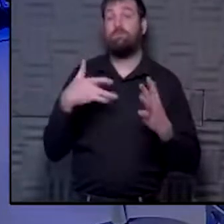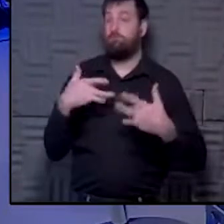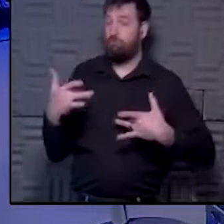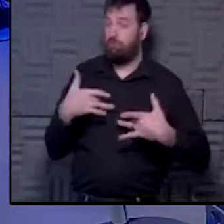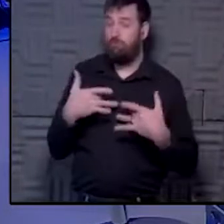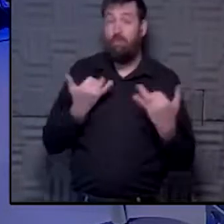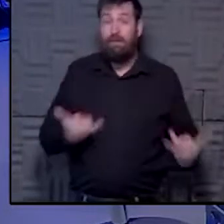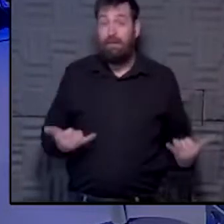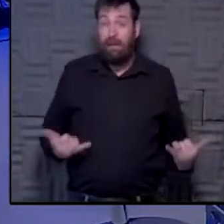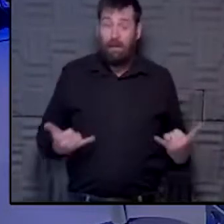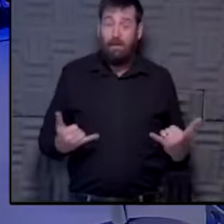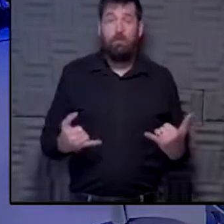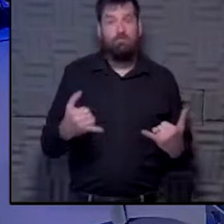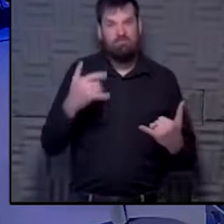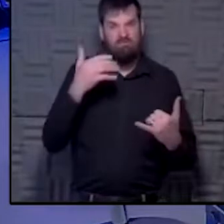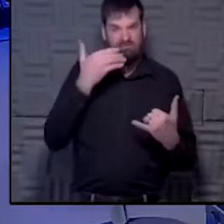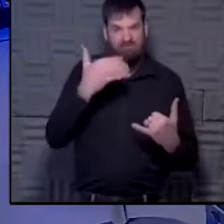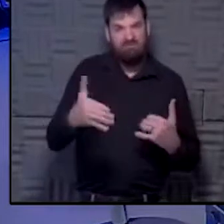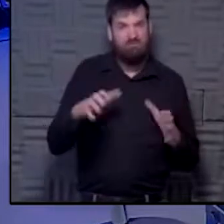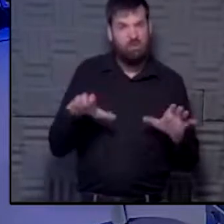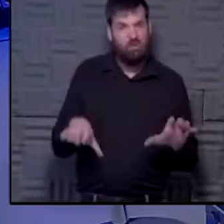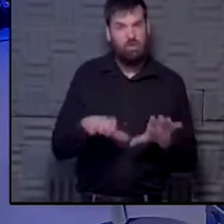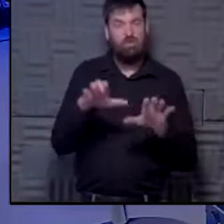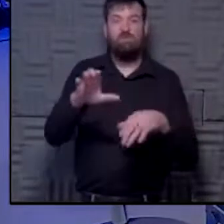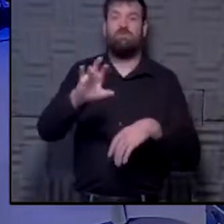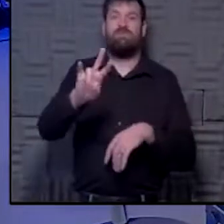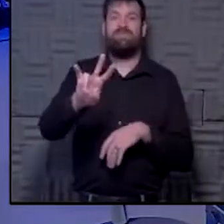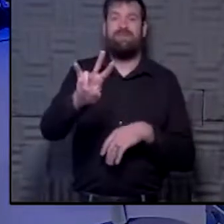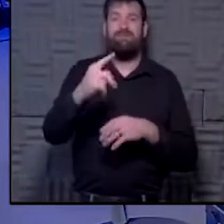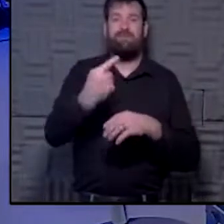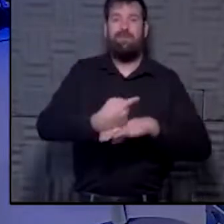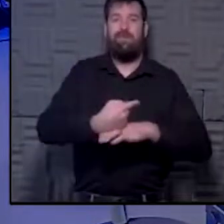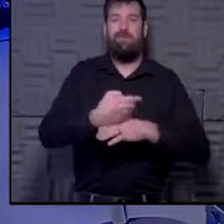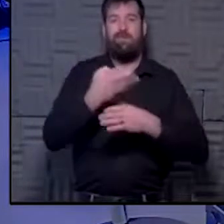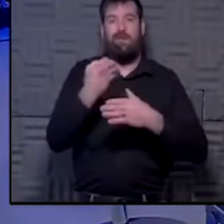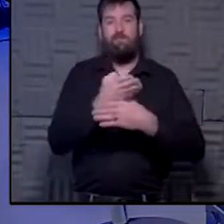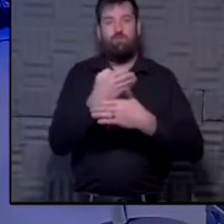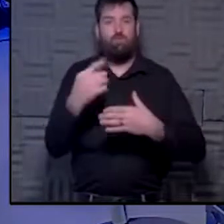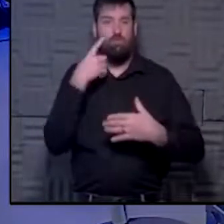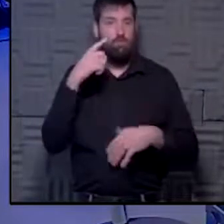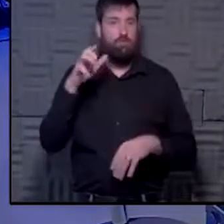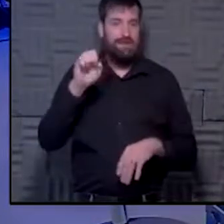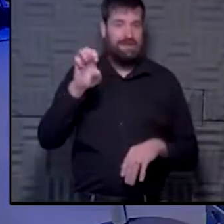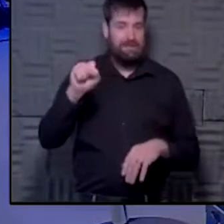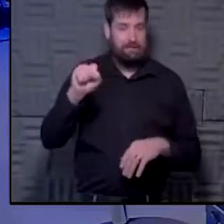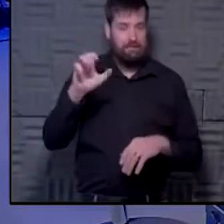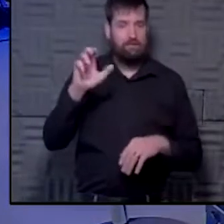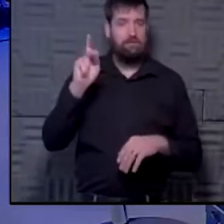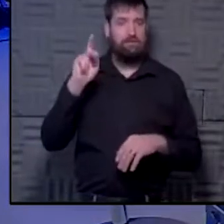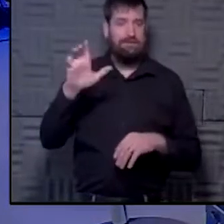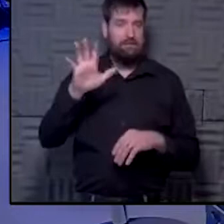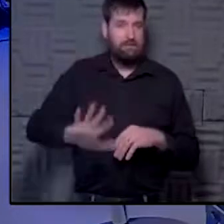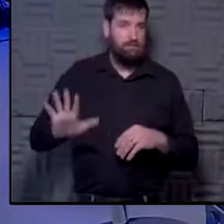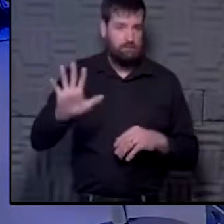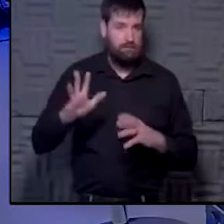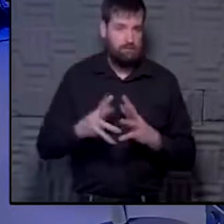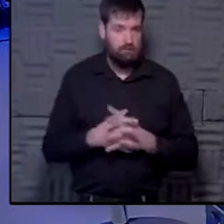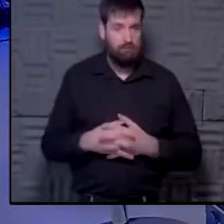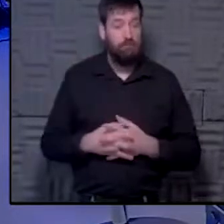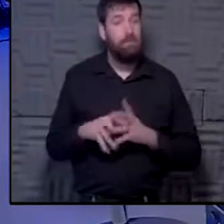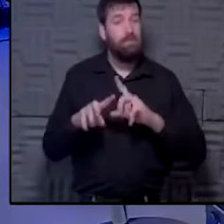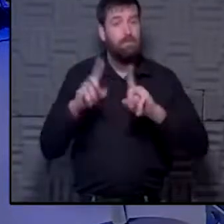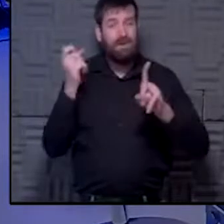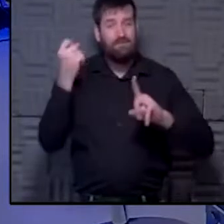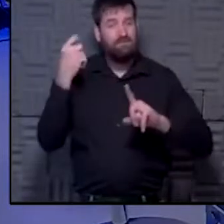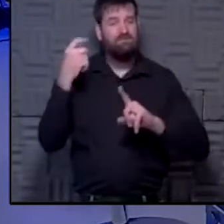we're doing very good, and we have been on our 7-day running average of cases in the Kansas City area. Been great. But we